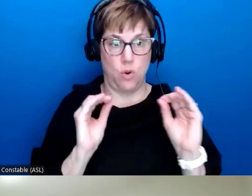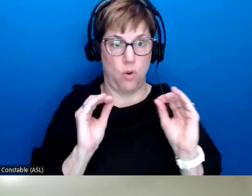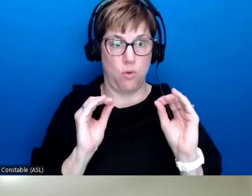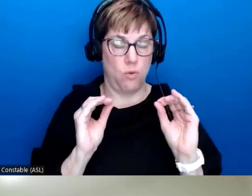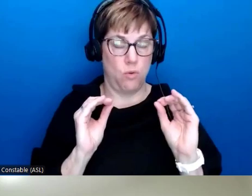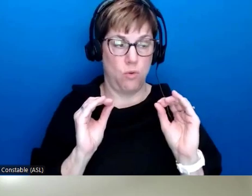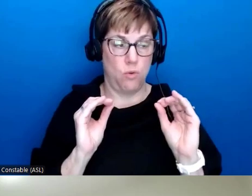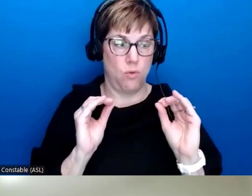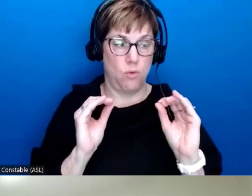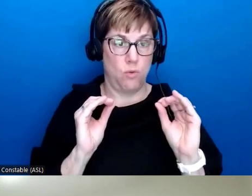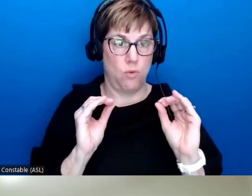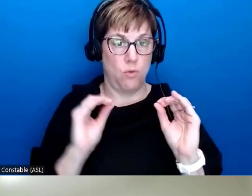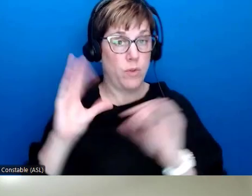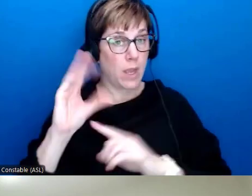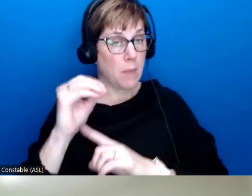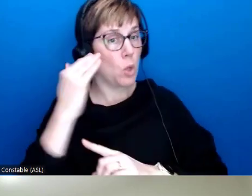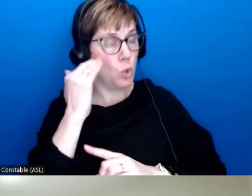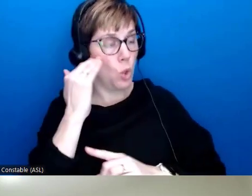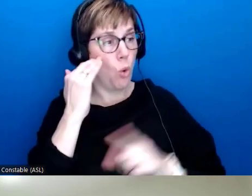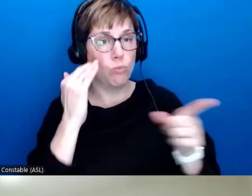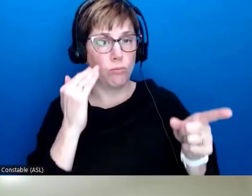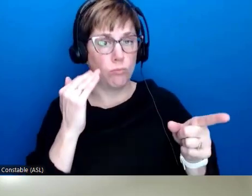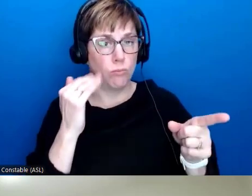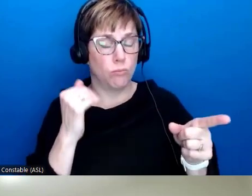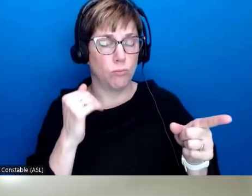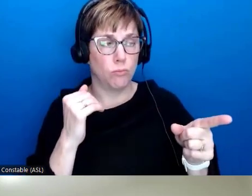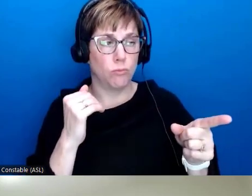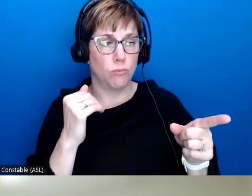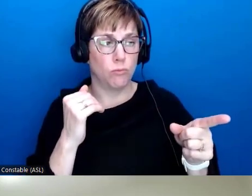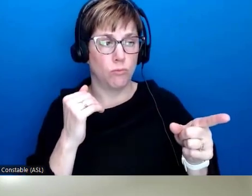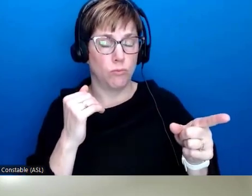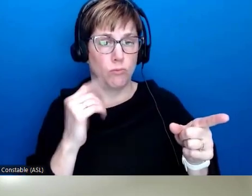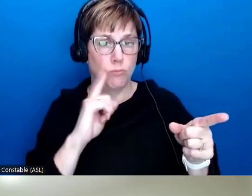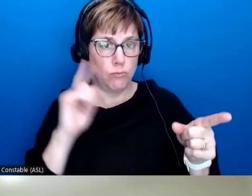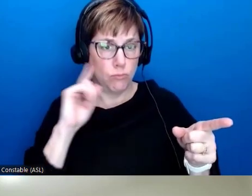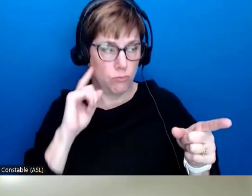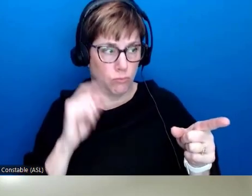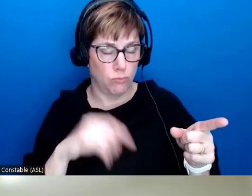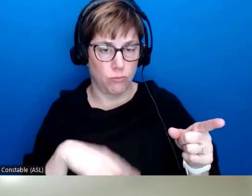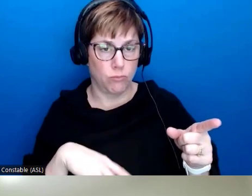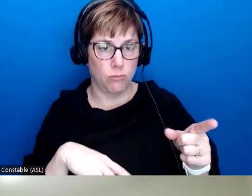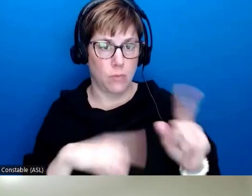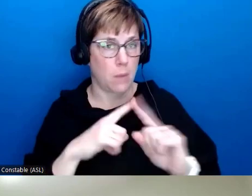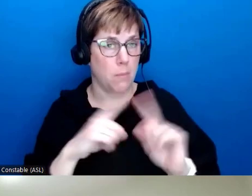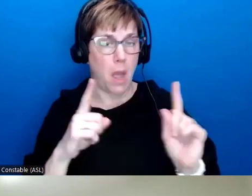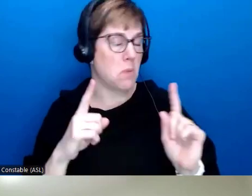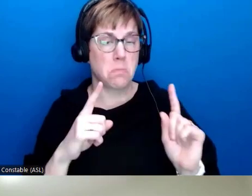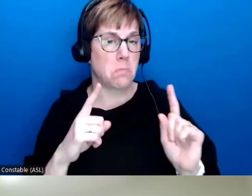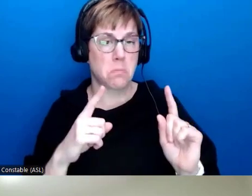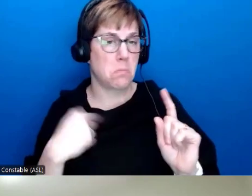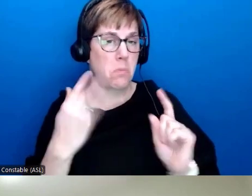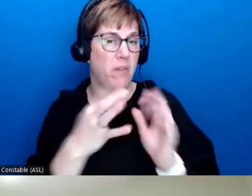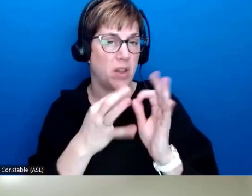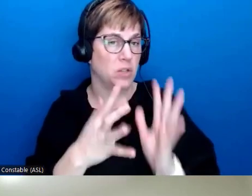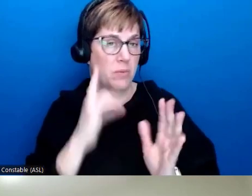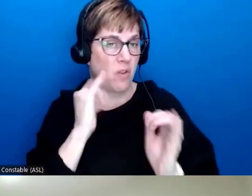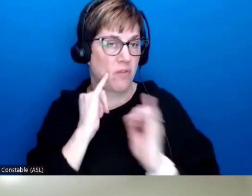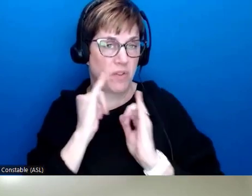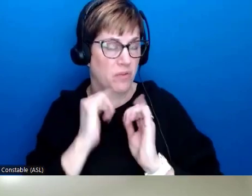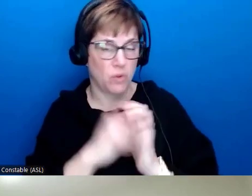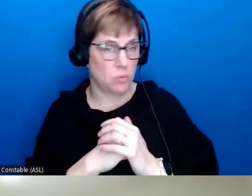the employer was aware that she was an individual who was deaf, but was not going to provide an interpreter at the interview.